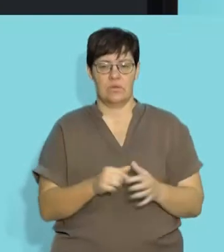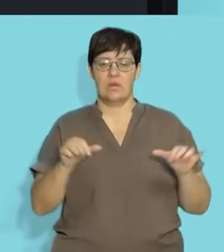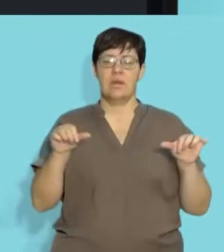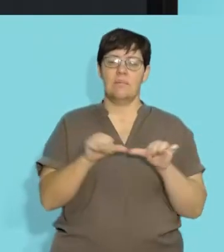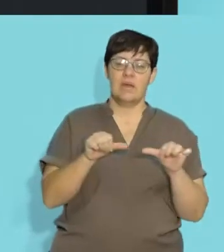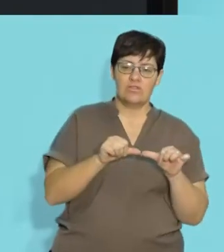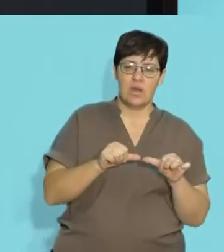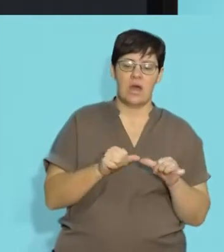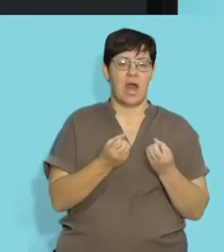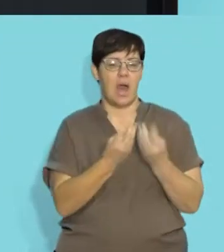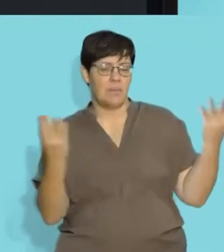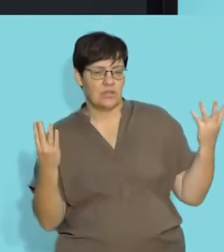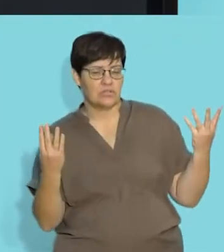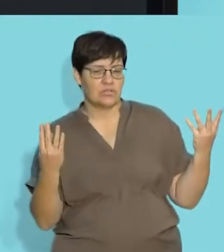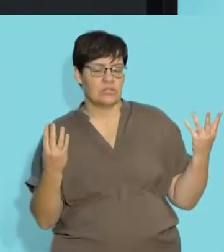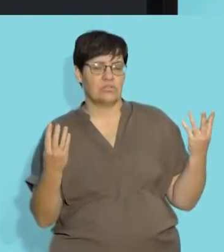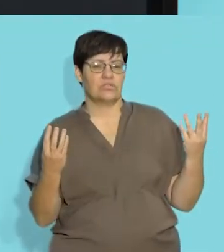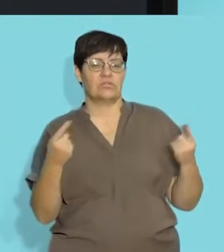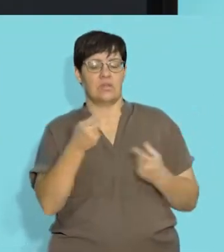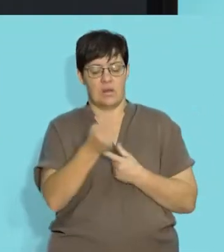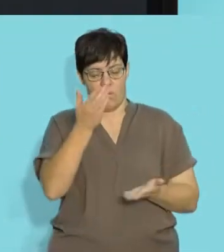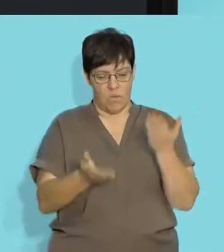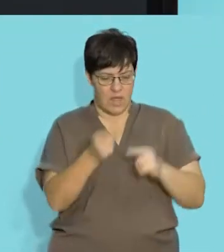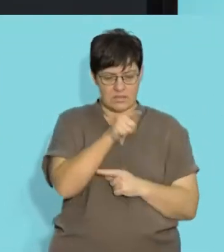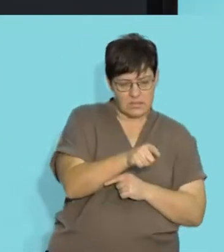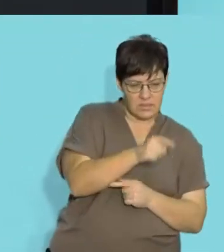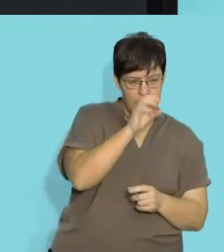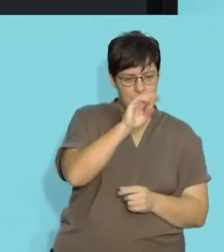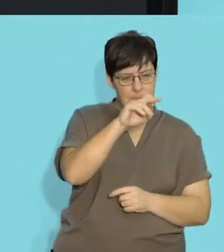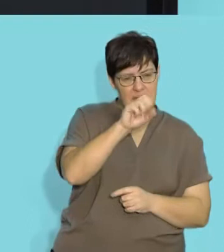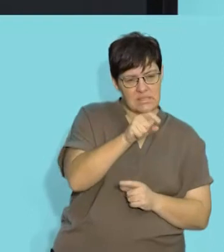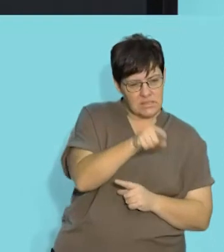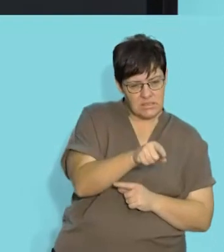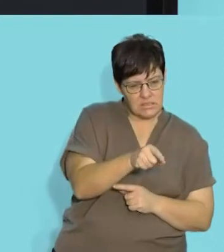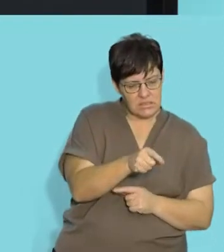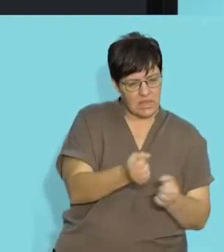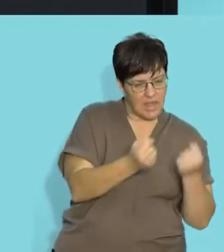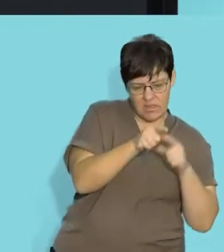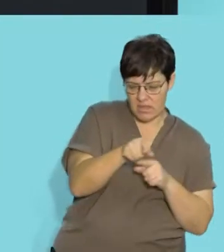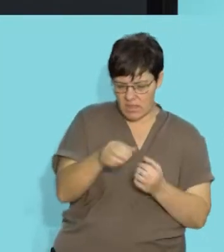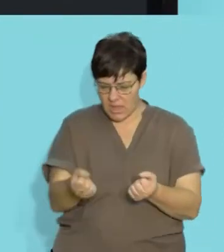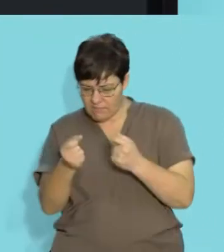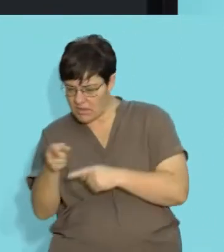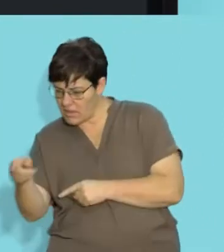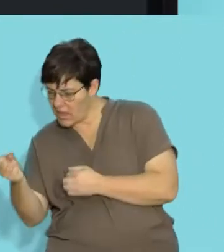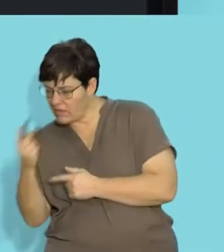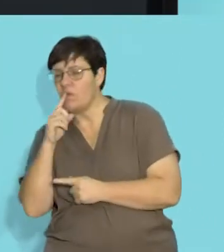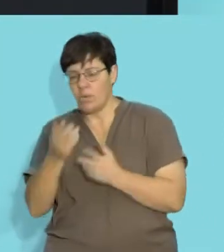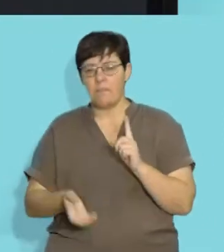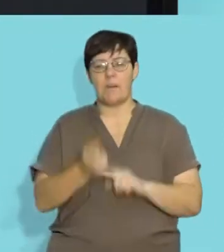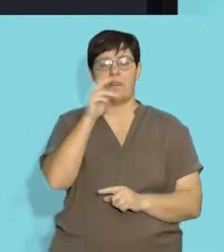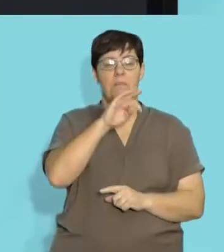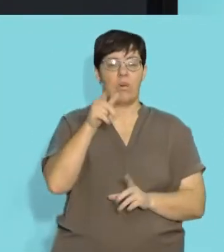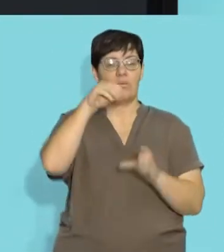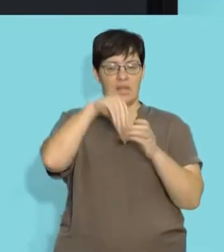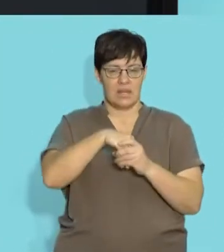took. We measured the amount of substance, weighted it in terms of mass, so that we can determine the moles